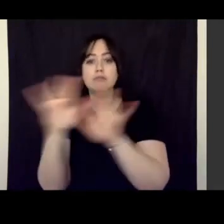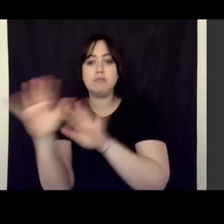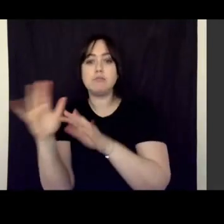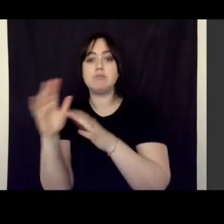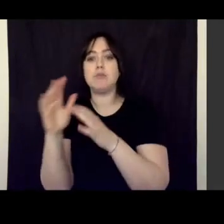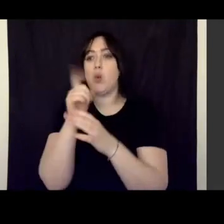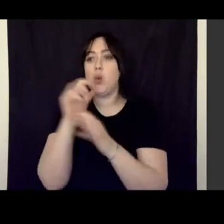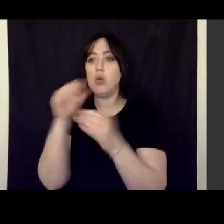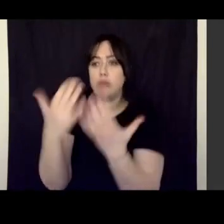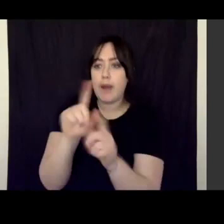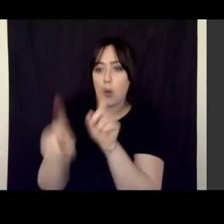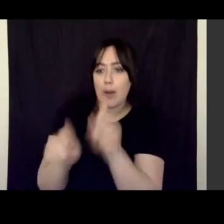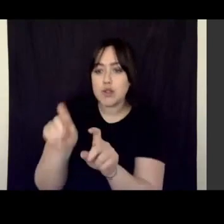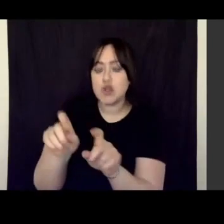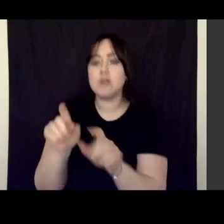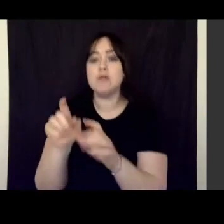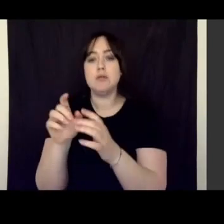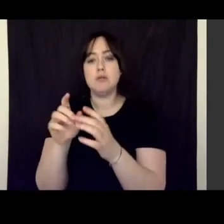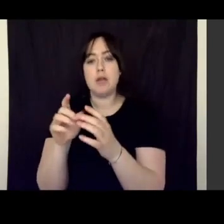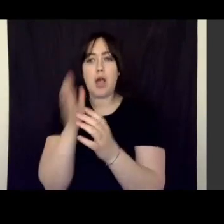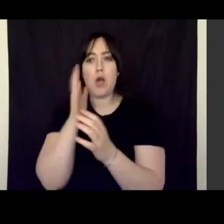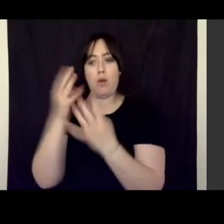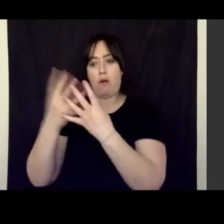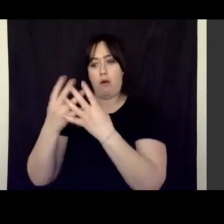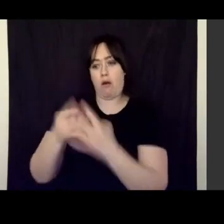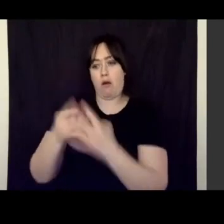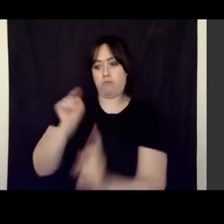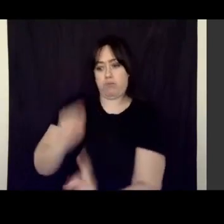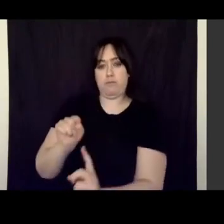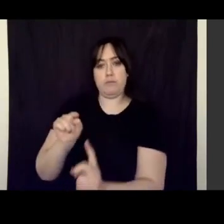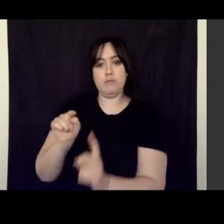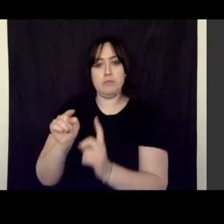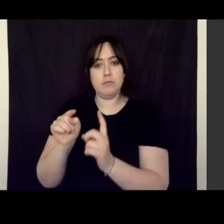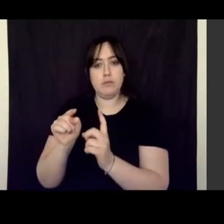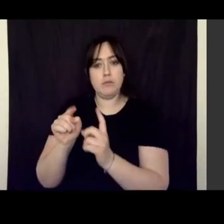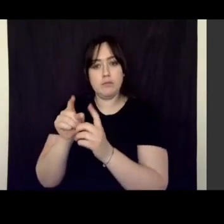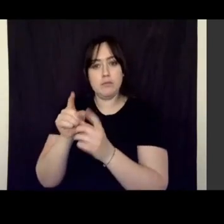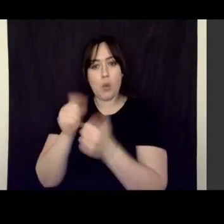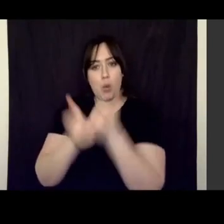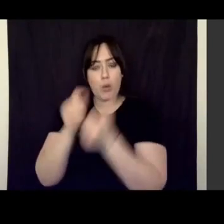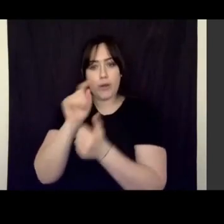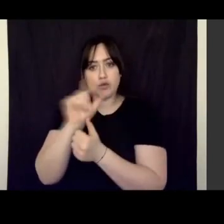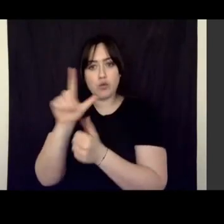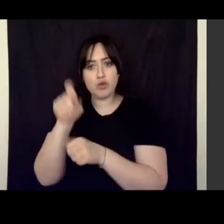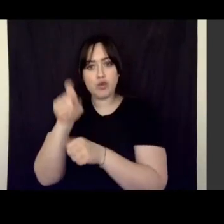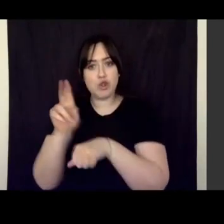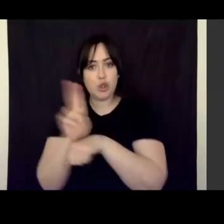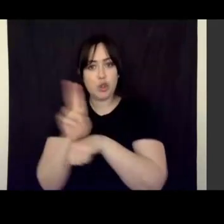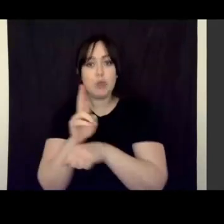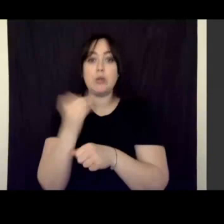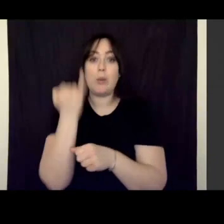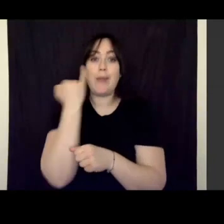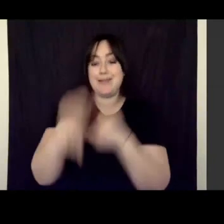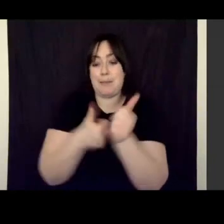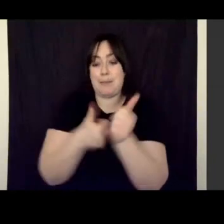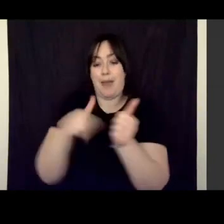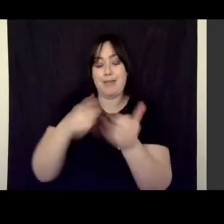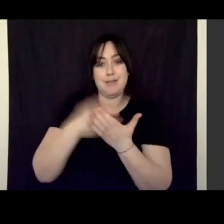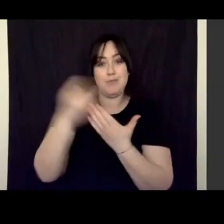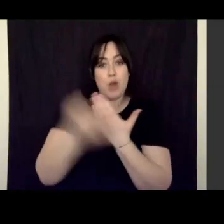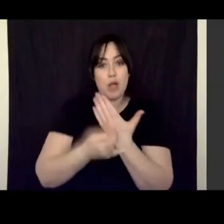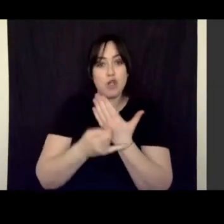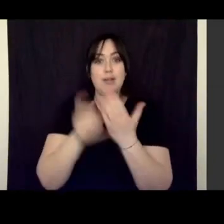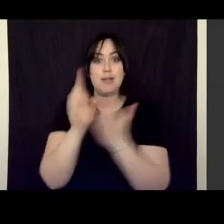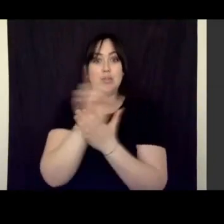idea is, for this project is to finalize this type of decision tree. So next